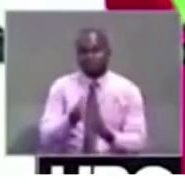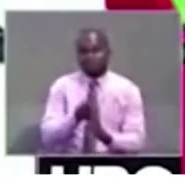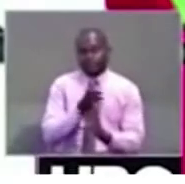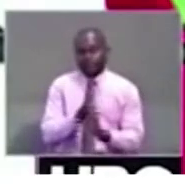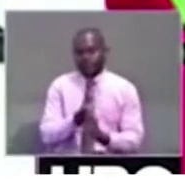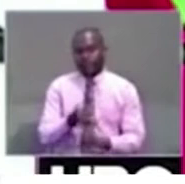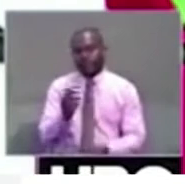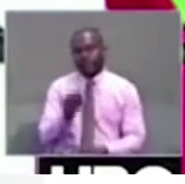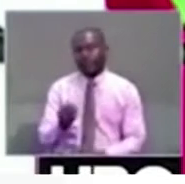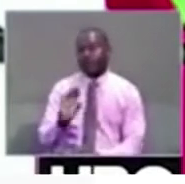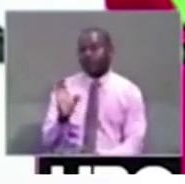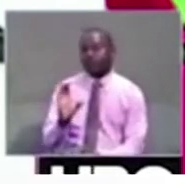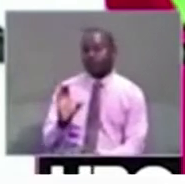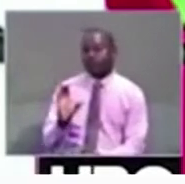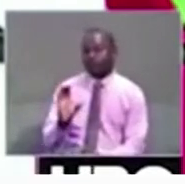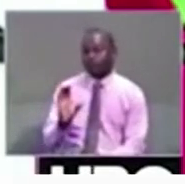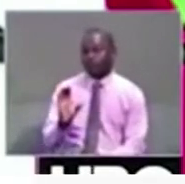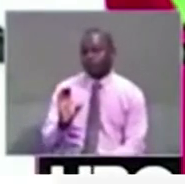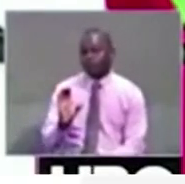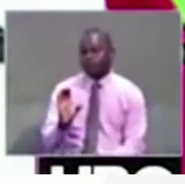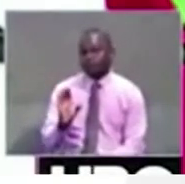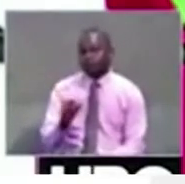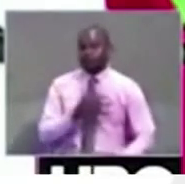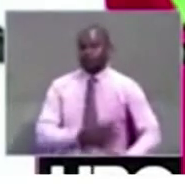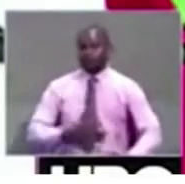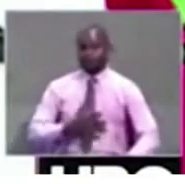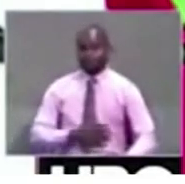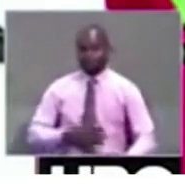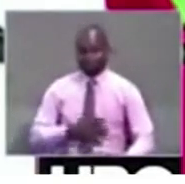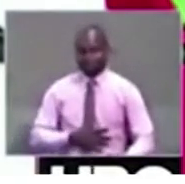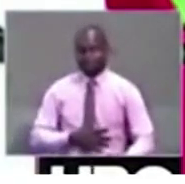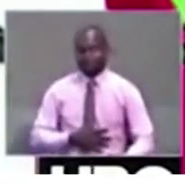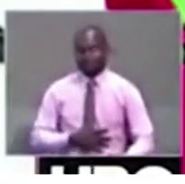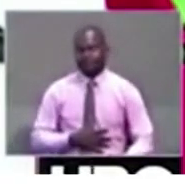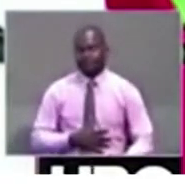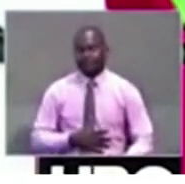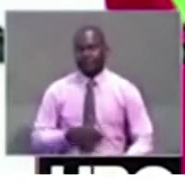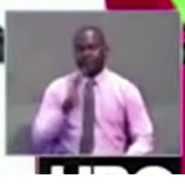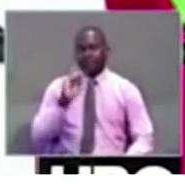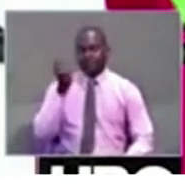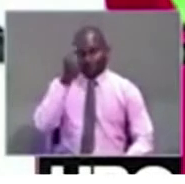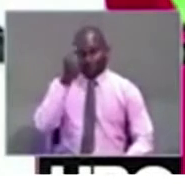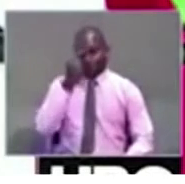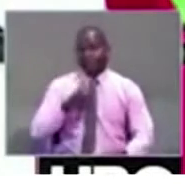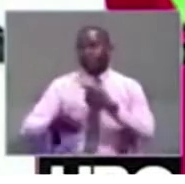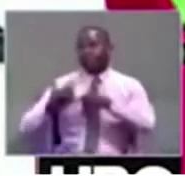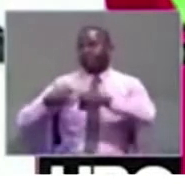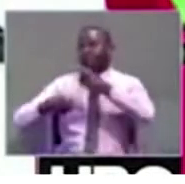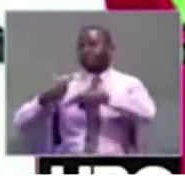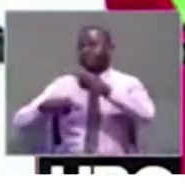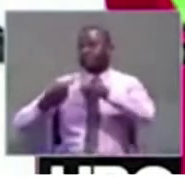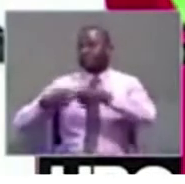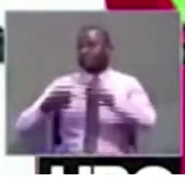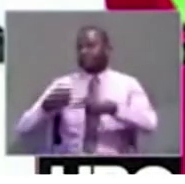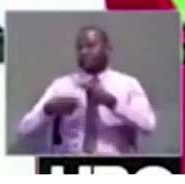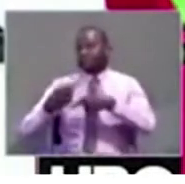from the National Task Force and the scientists, the government has